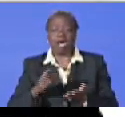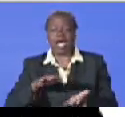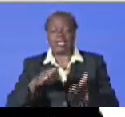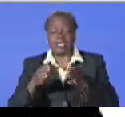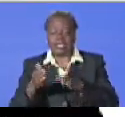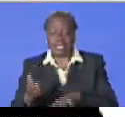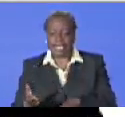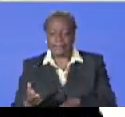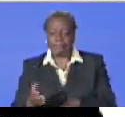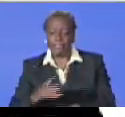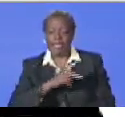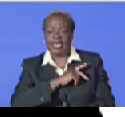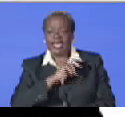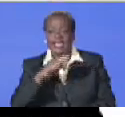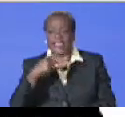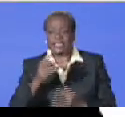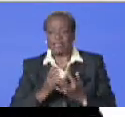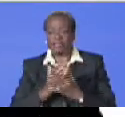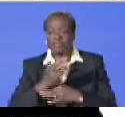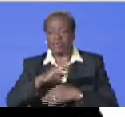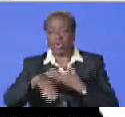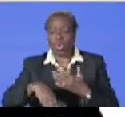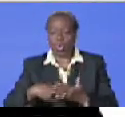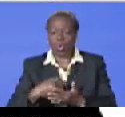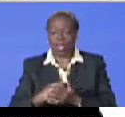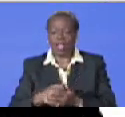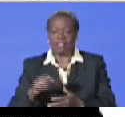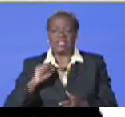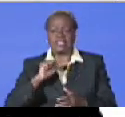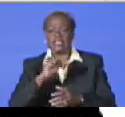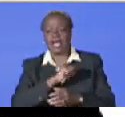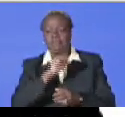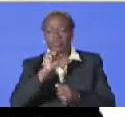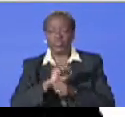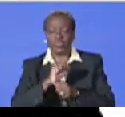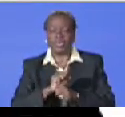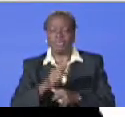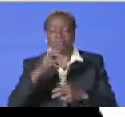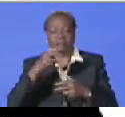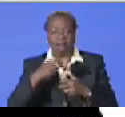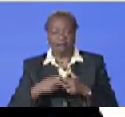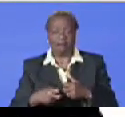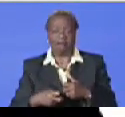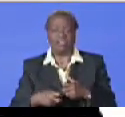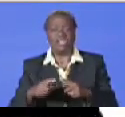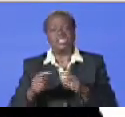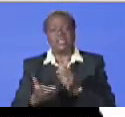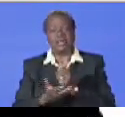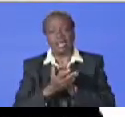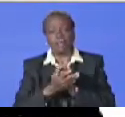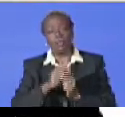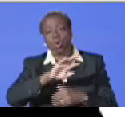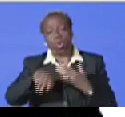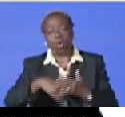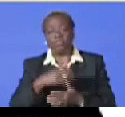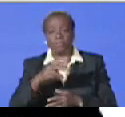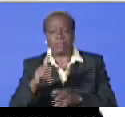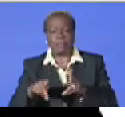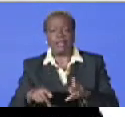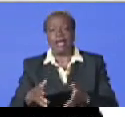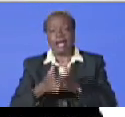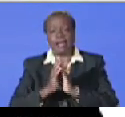that through it all, staff are working diligently in the trenches to meet the needs of those most vulnerable and appeals to the public to work with